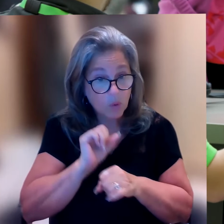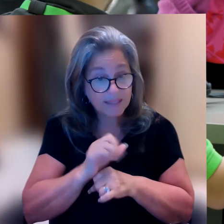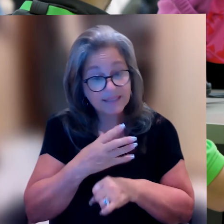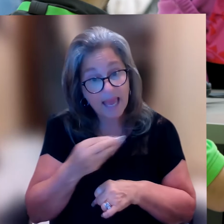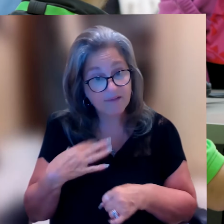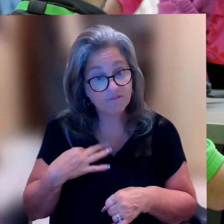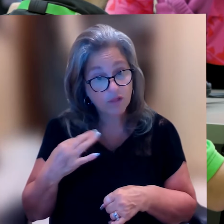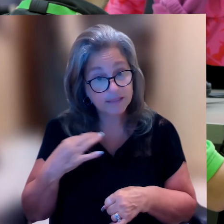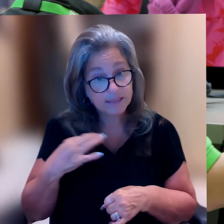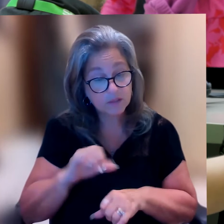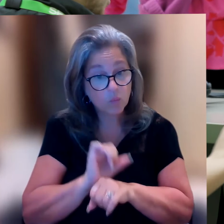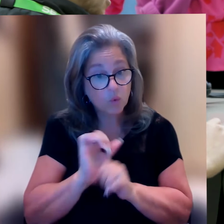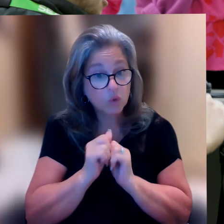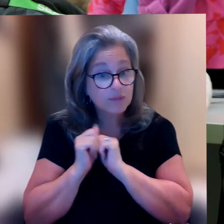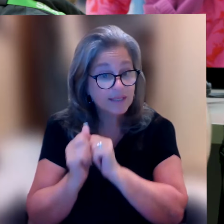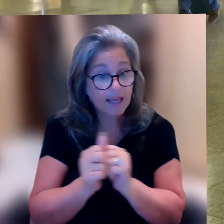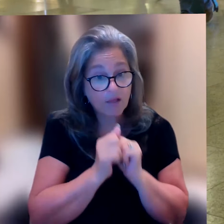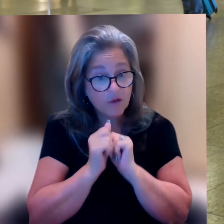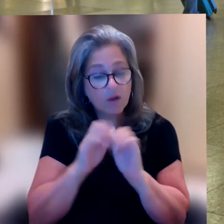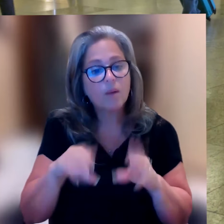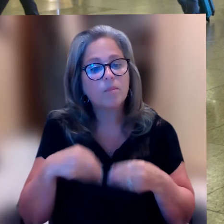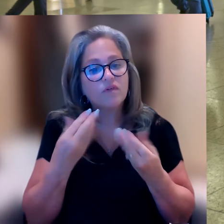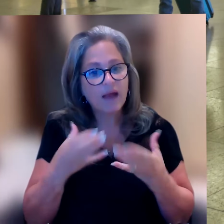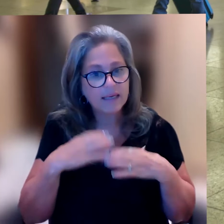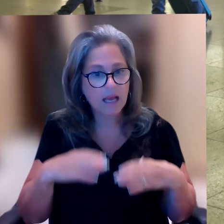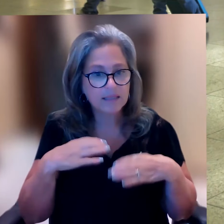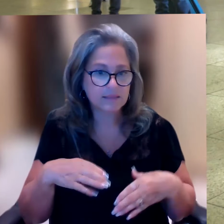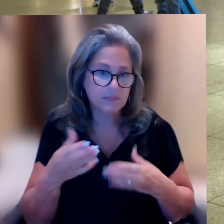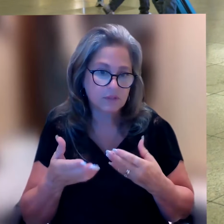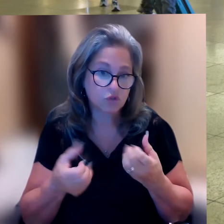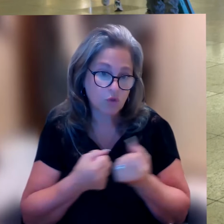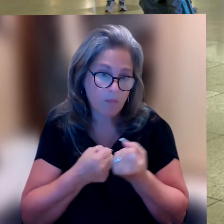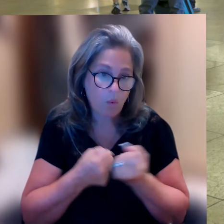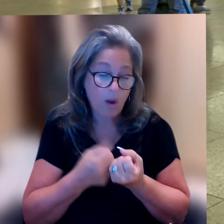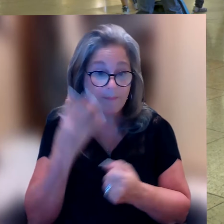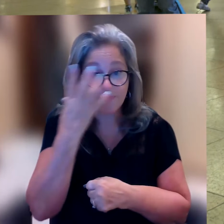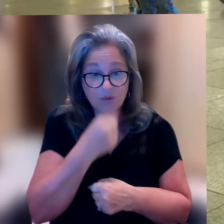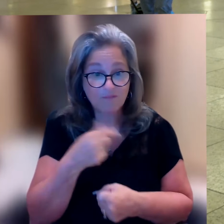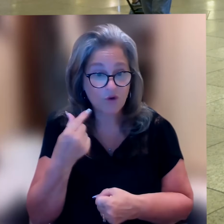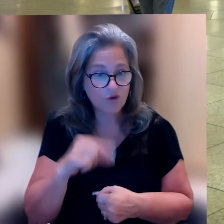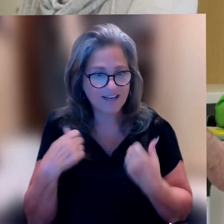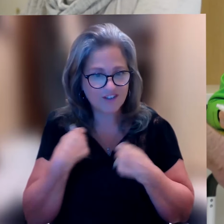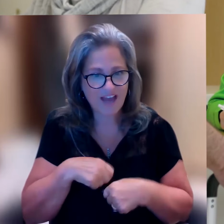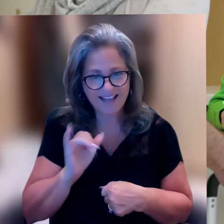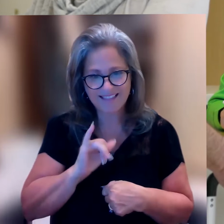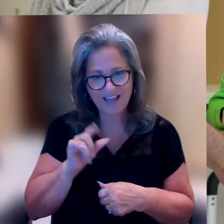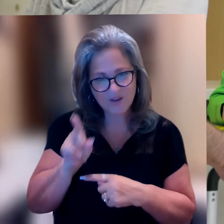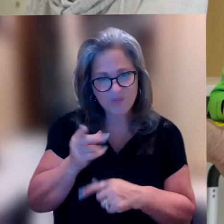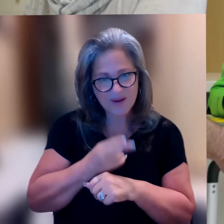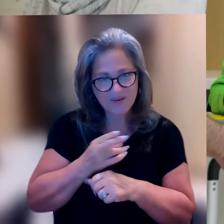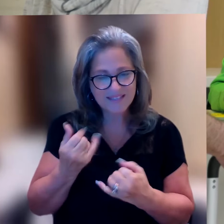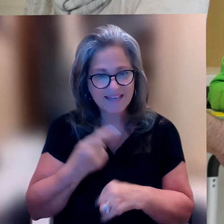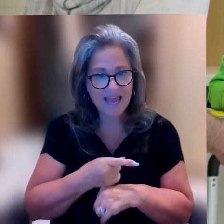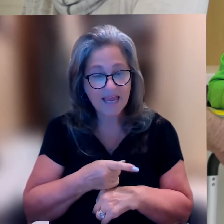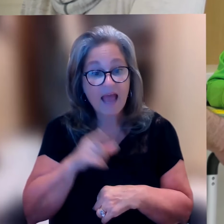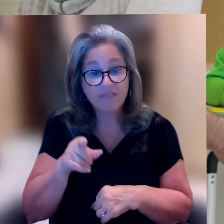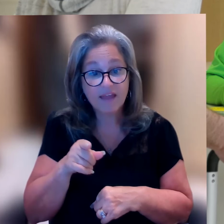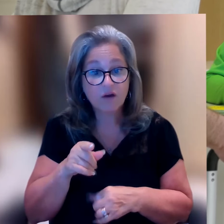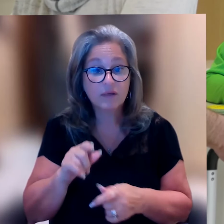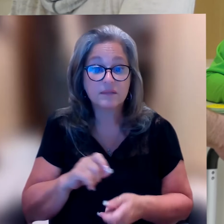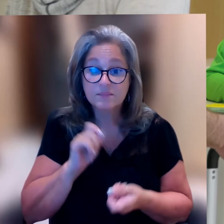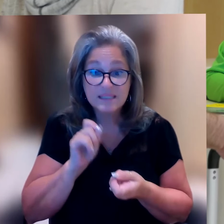volunteers who work together to provide customer support. And they wear the beautiful green like you're wearing today. And they're at key